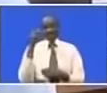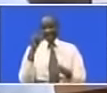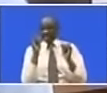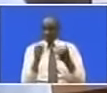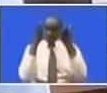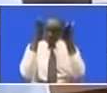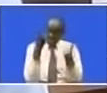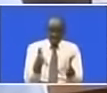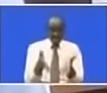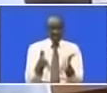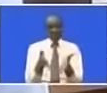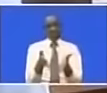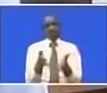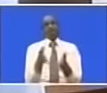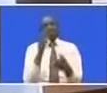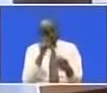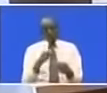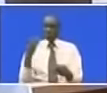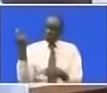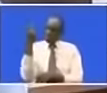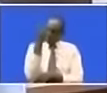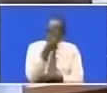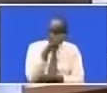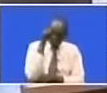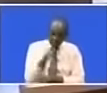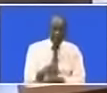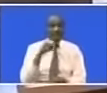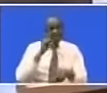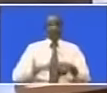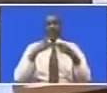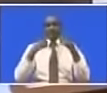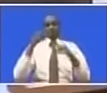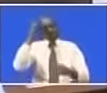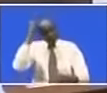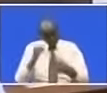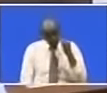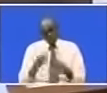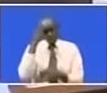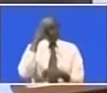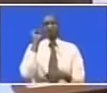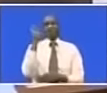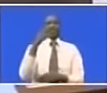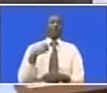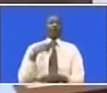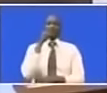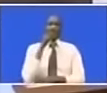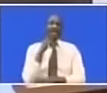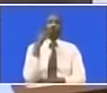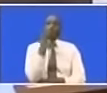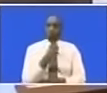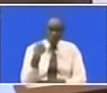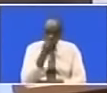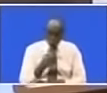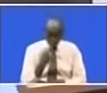News will be live here throughout the day until that announcement of the next president of the Republic of